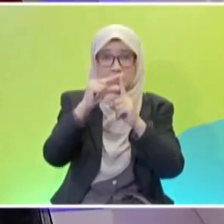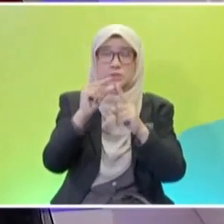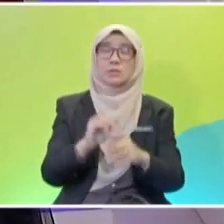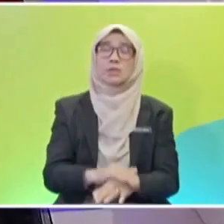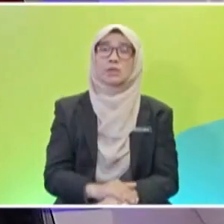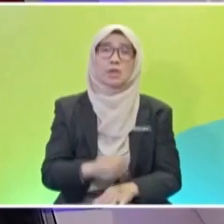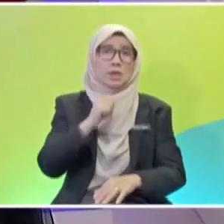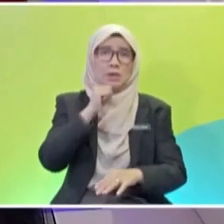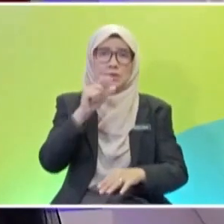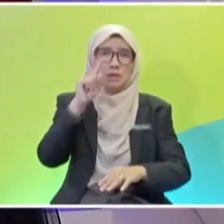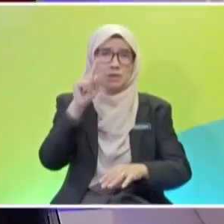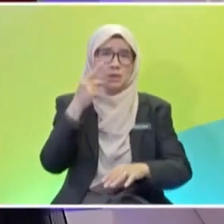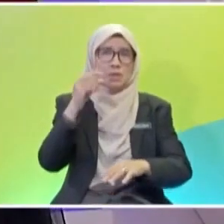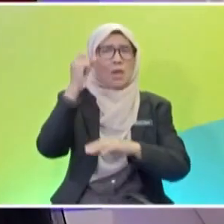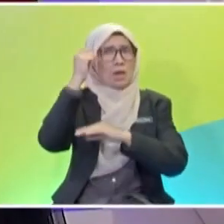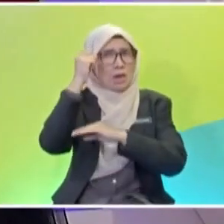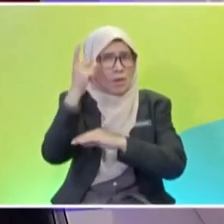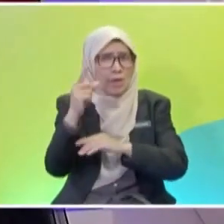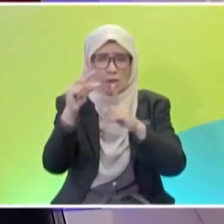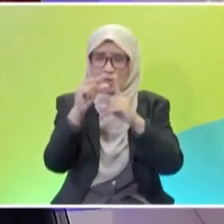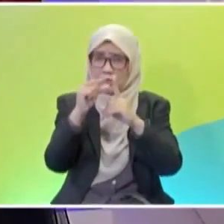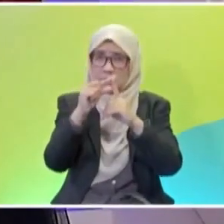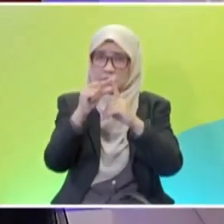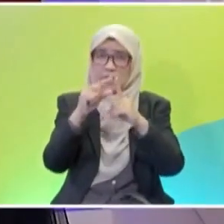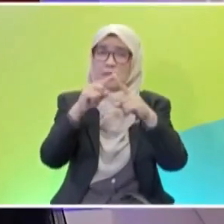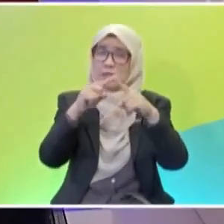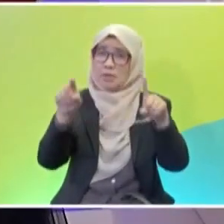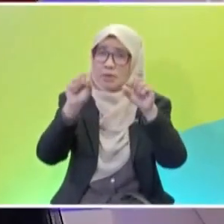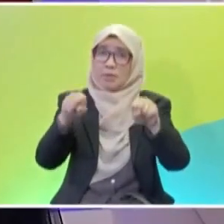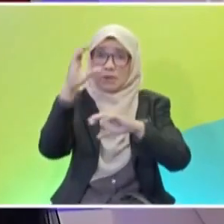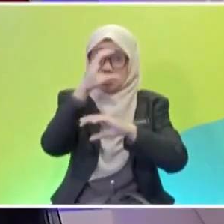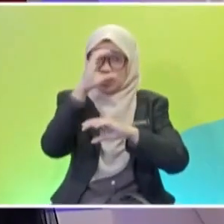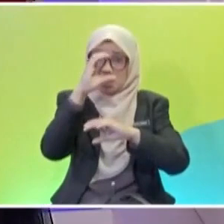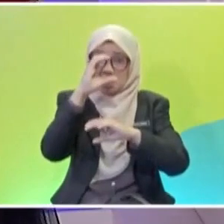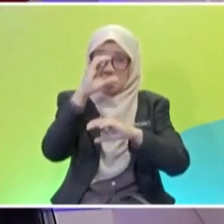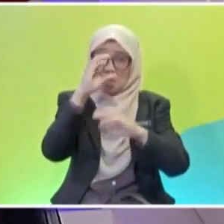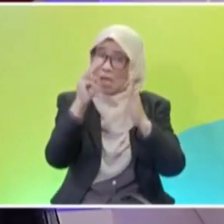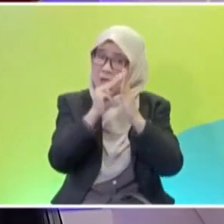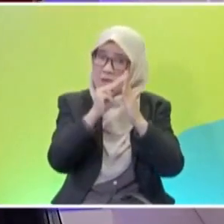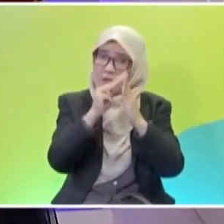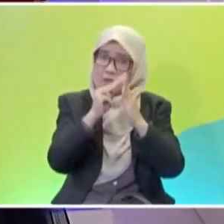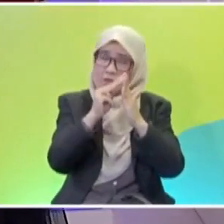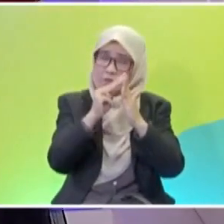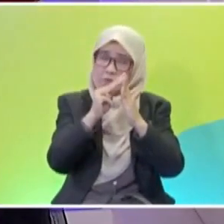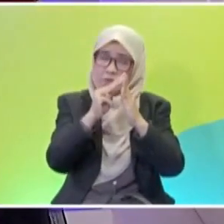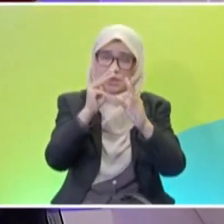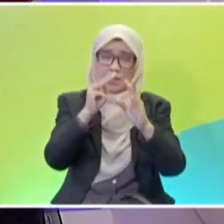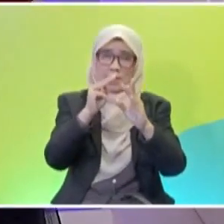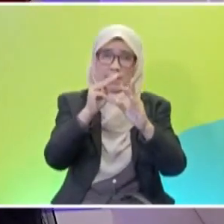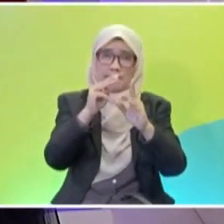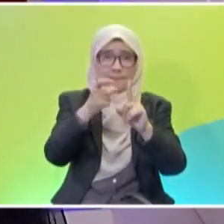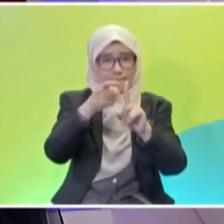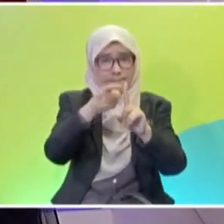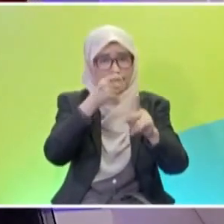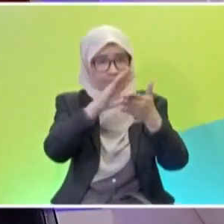the words, but these are words and phrases that they can take with them and use when they are writing their essays. Yes. Okay. Heavily